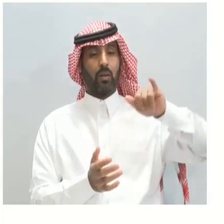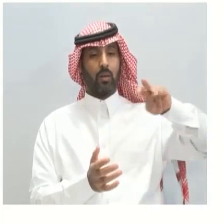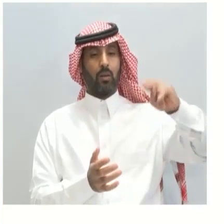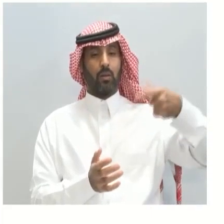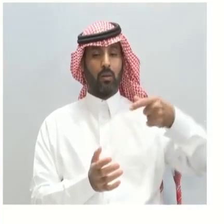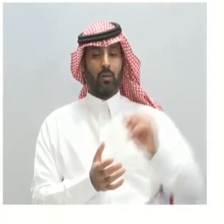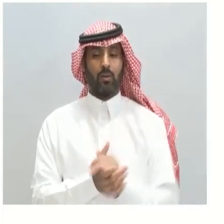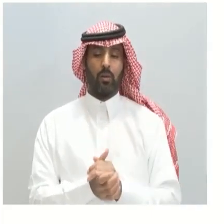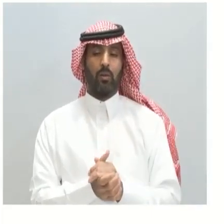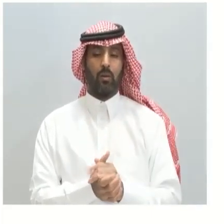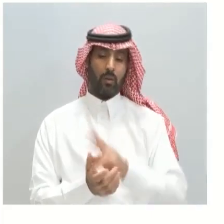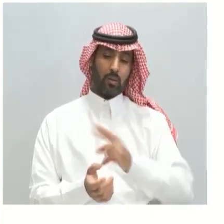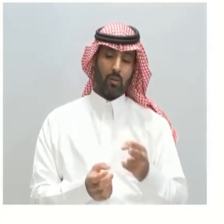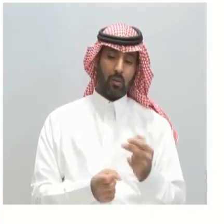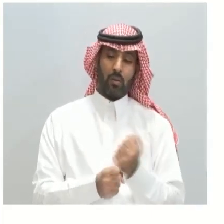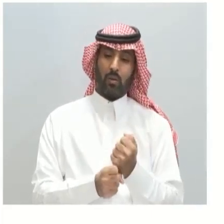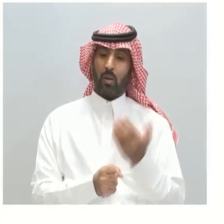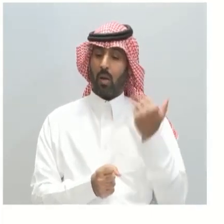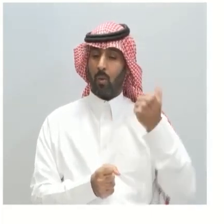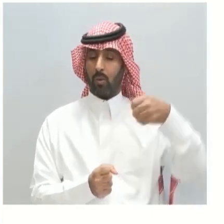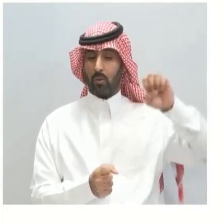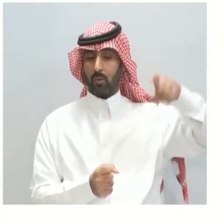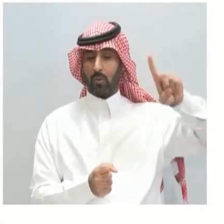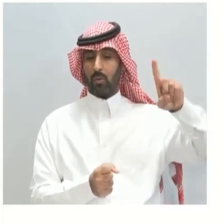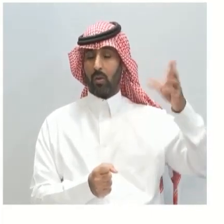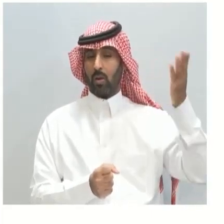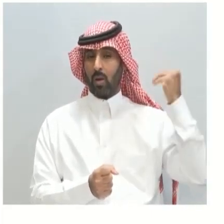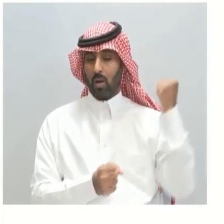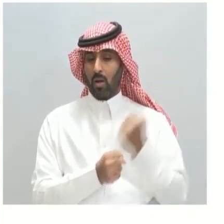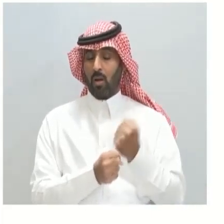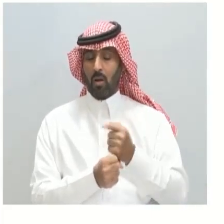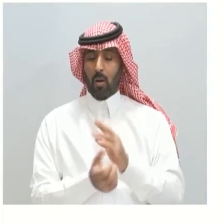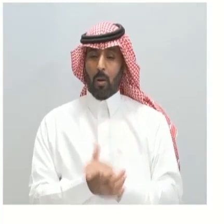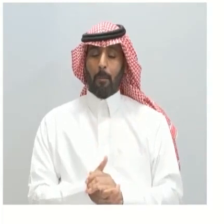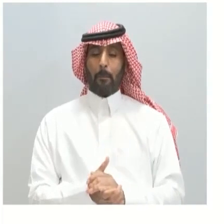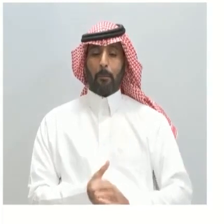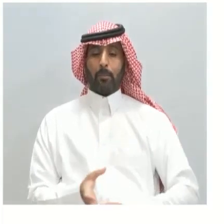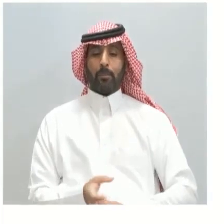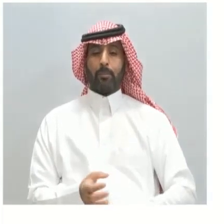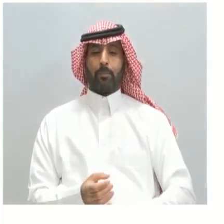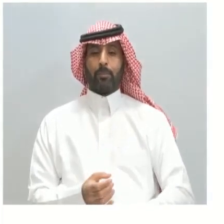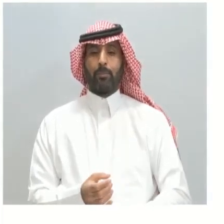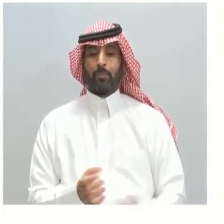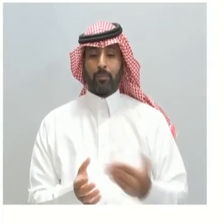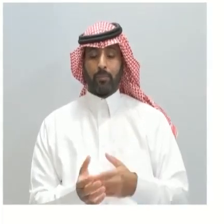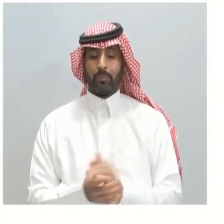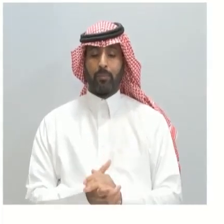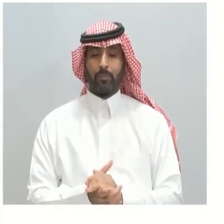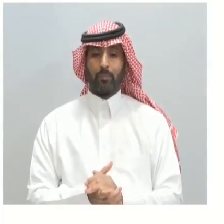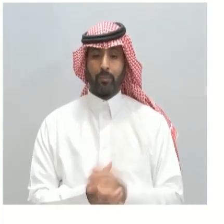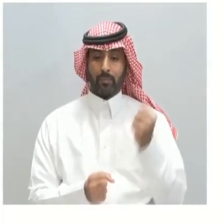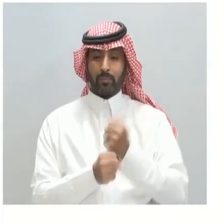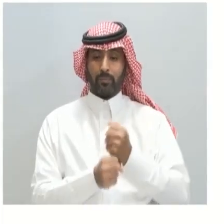the past participle, which ends sometimes ed or maybe d, t, e, n, or n. On the other hand,